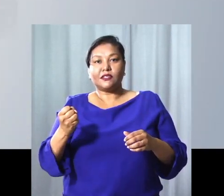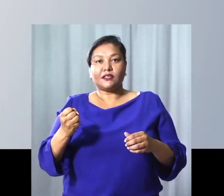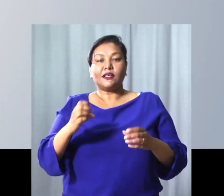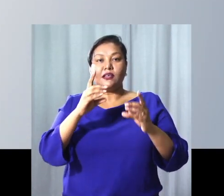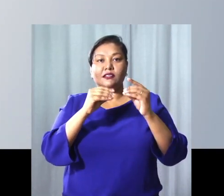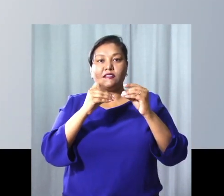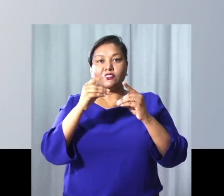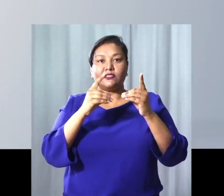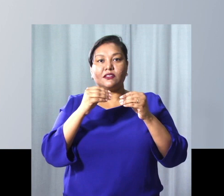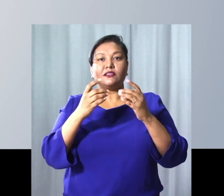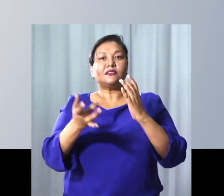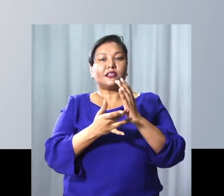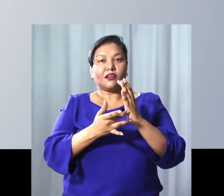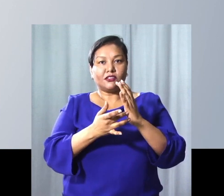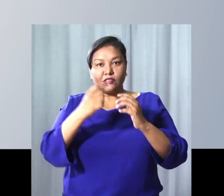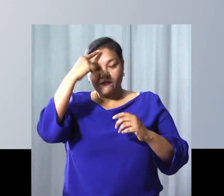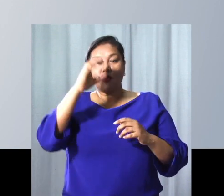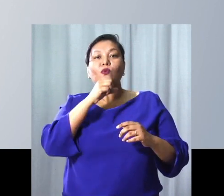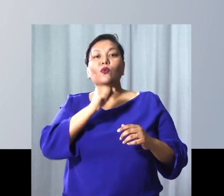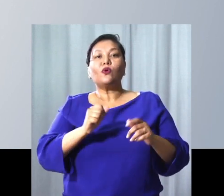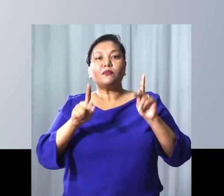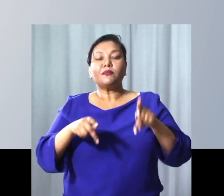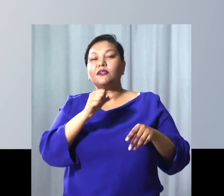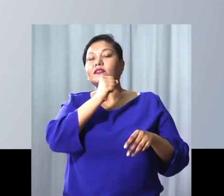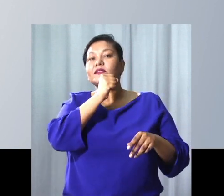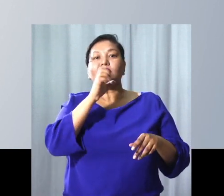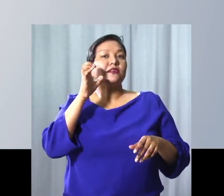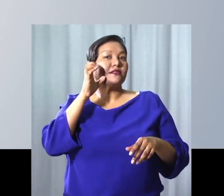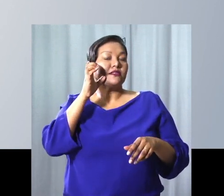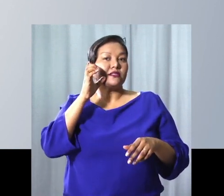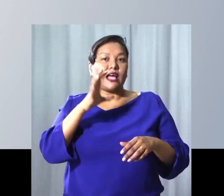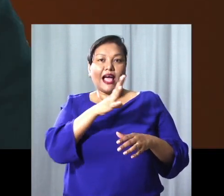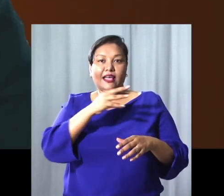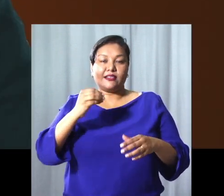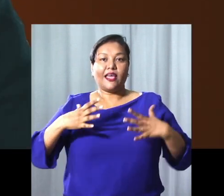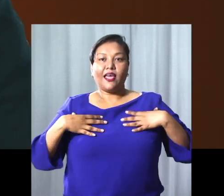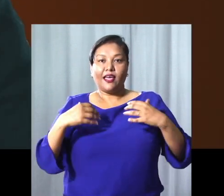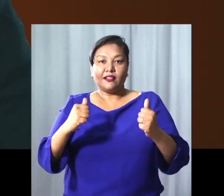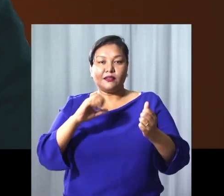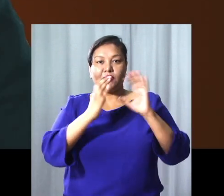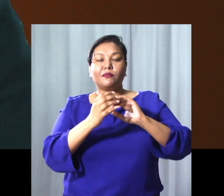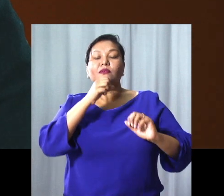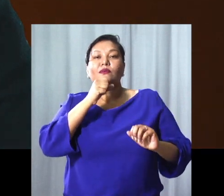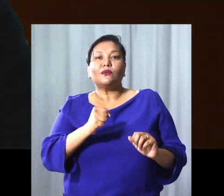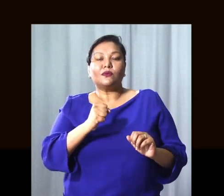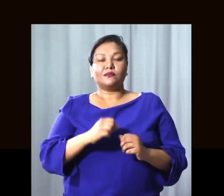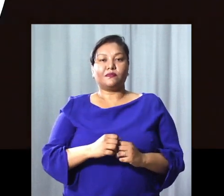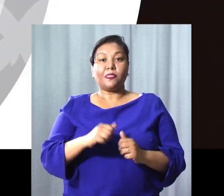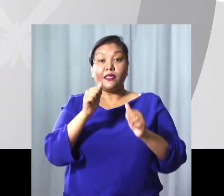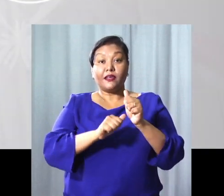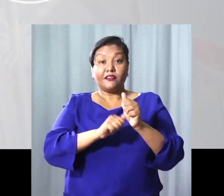Digital Technologies for Older Persons and Healthy Aging. Every year on the 17th of